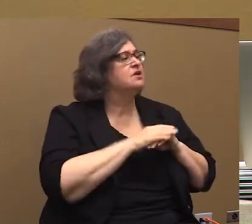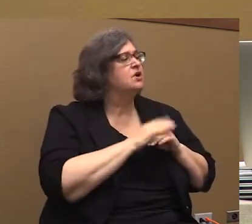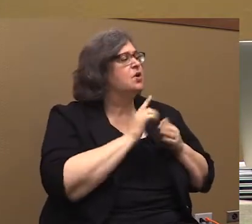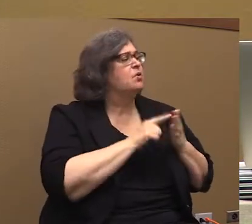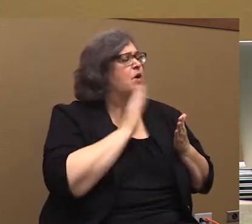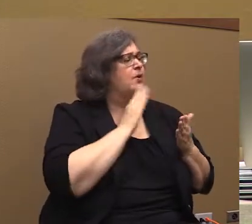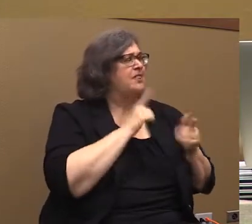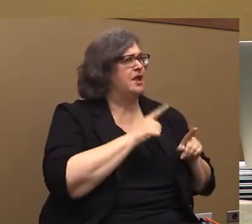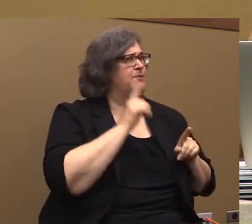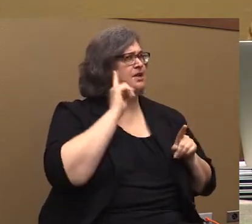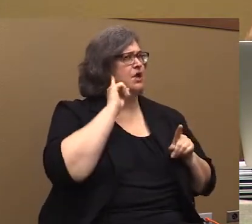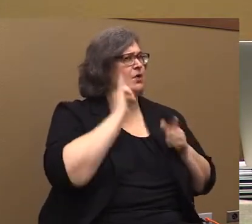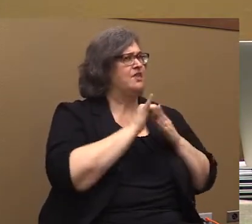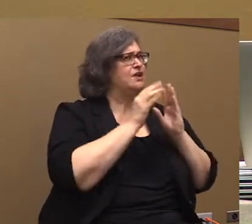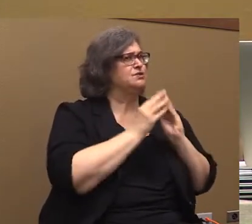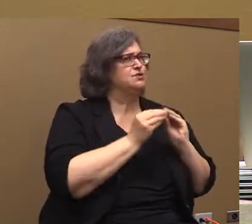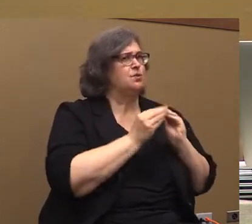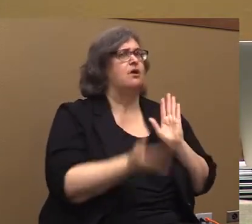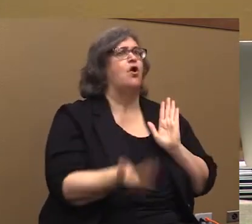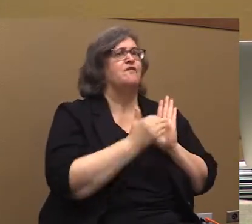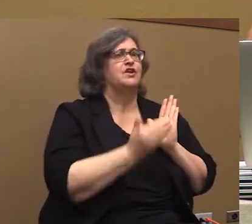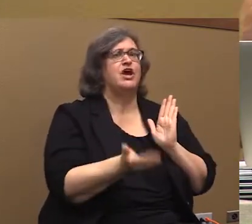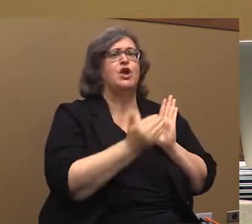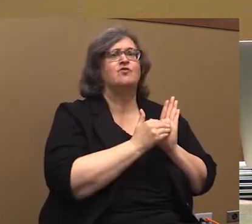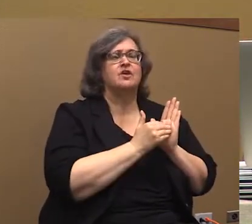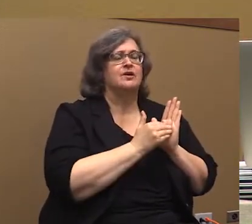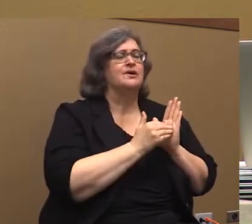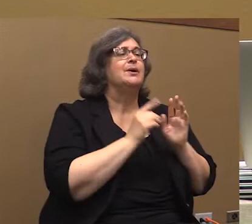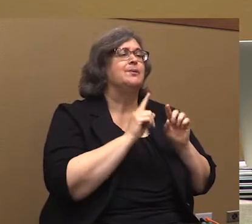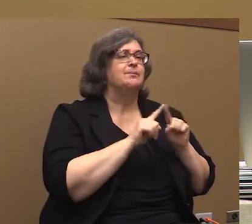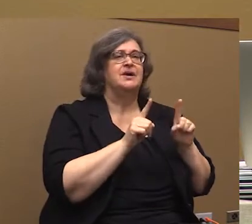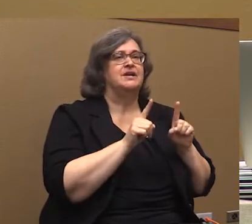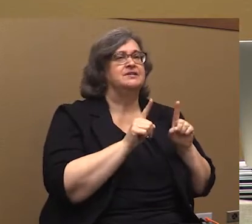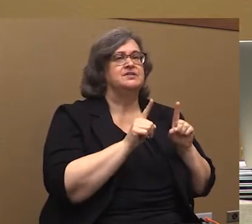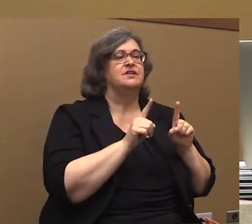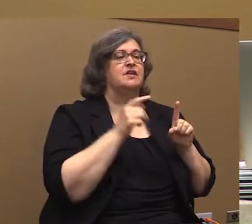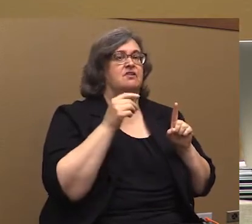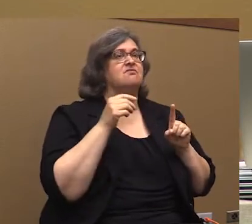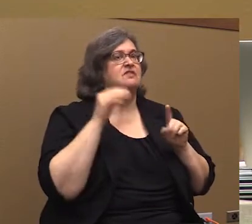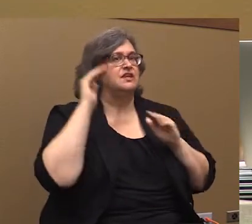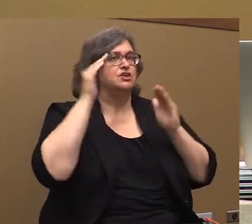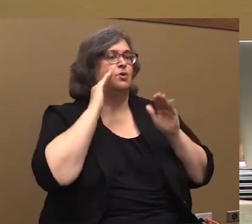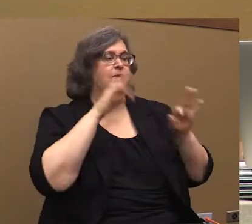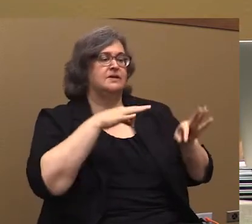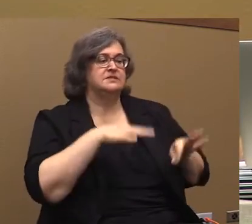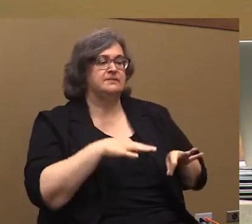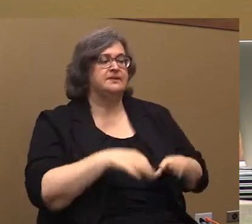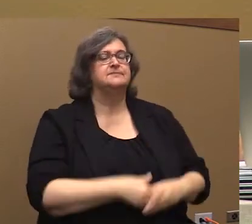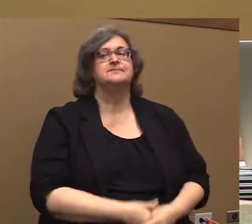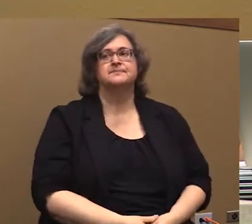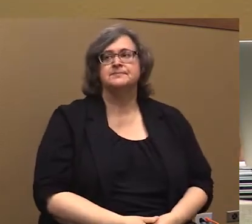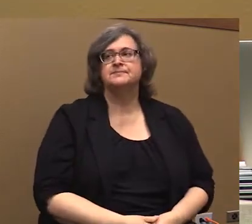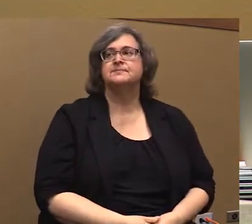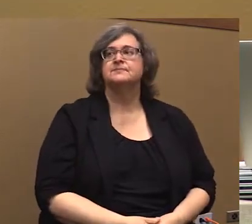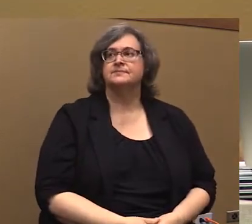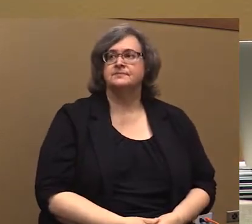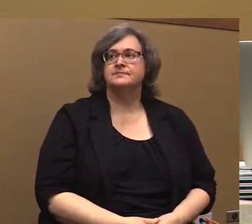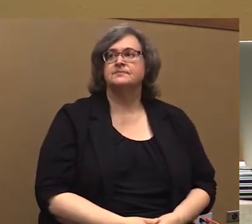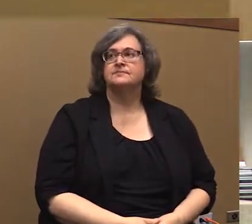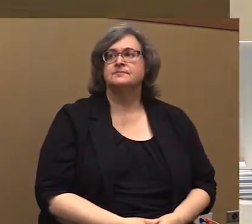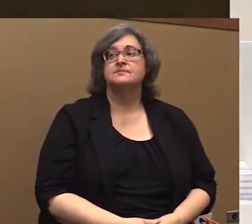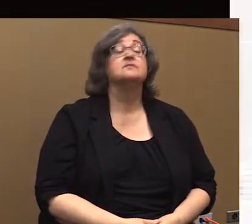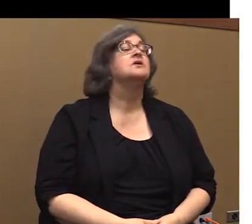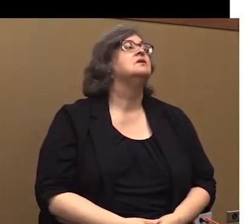does she think? What's going to happen? And they hear that story over and over, but it's done with explanation.